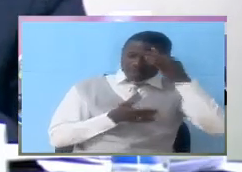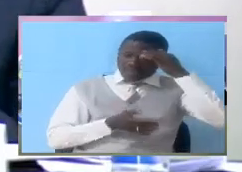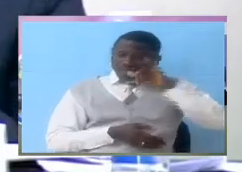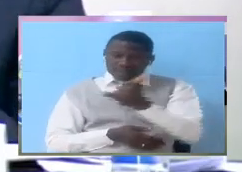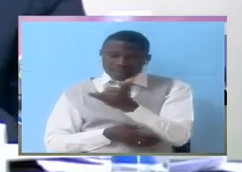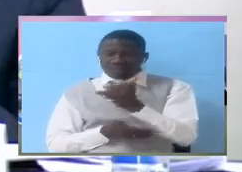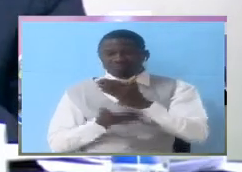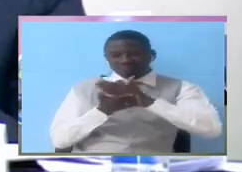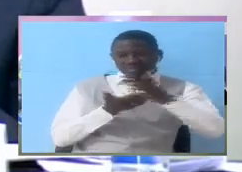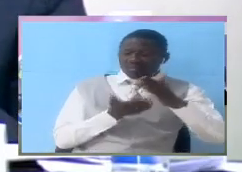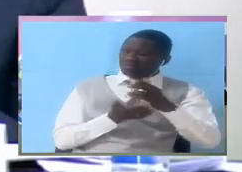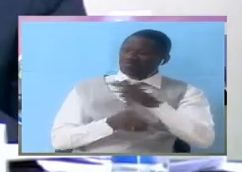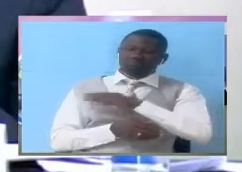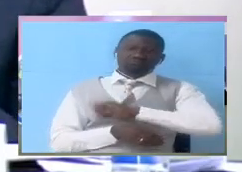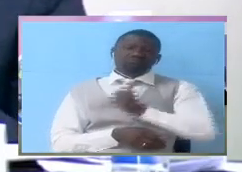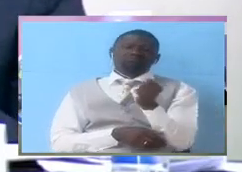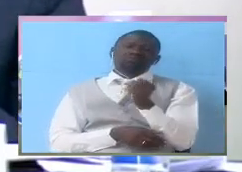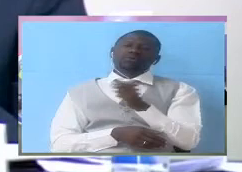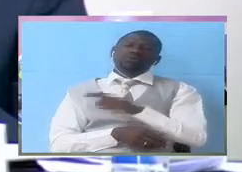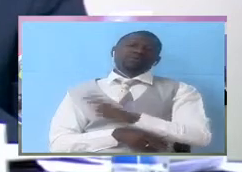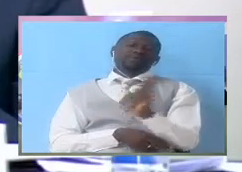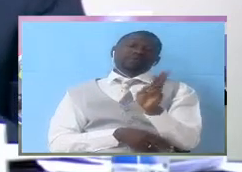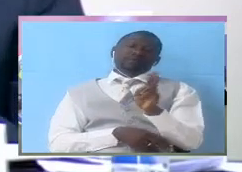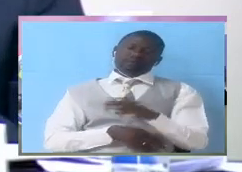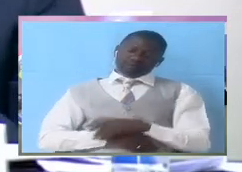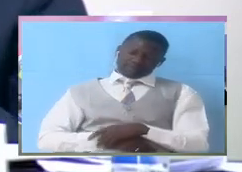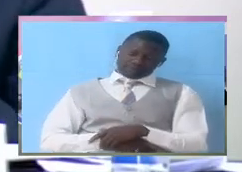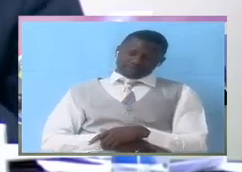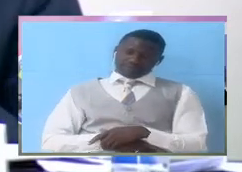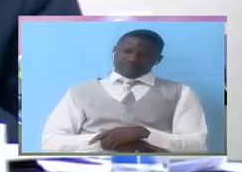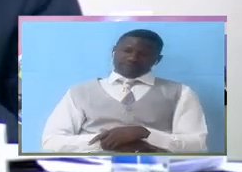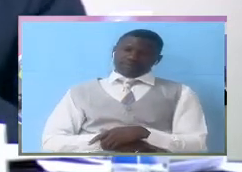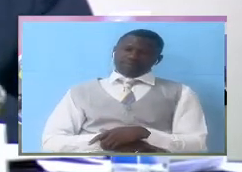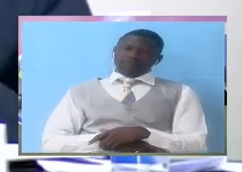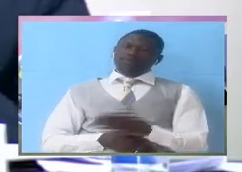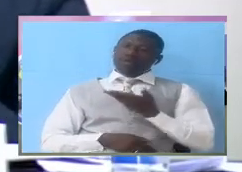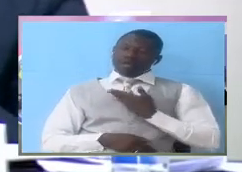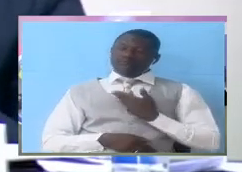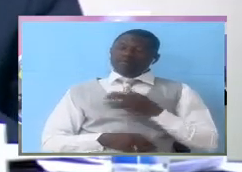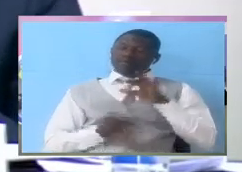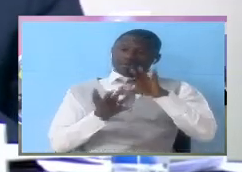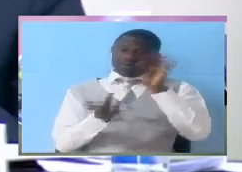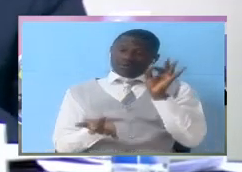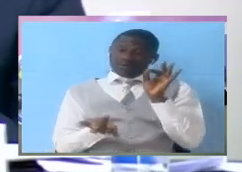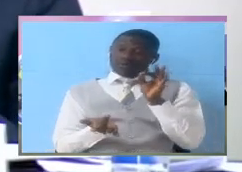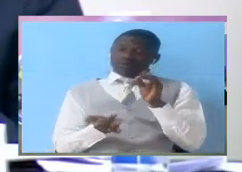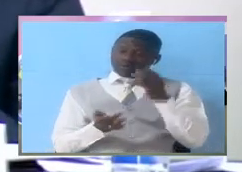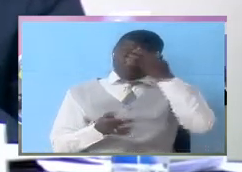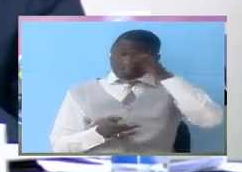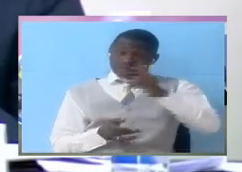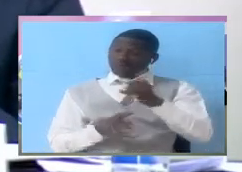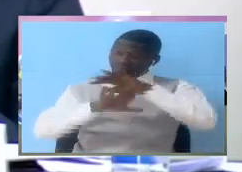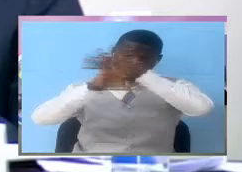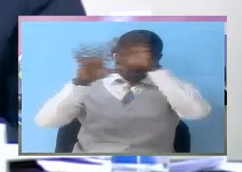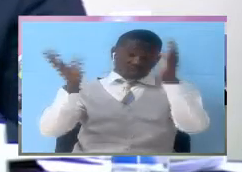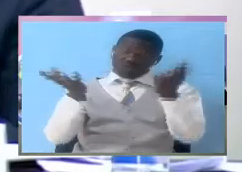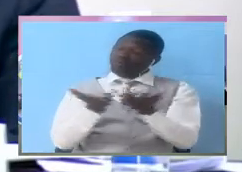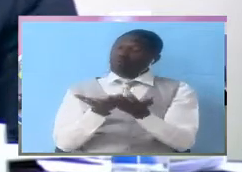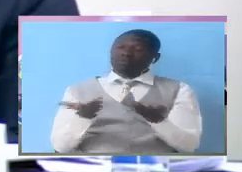it. Munon nga nangu benen fanna bi nga bañ ko. You had a choice to agree it wholesale. Munon nga nangu it